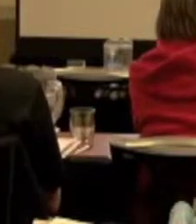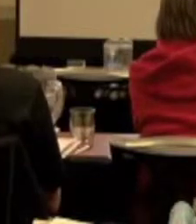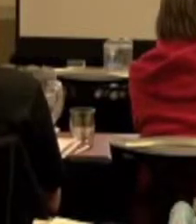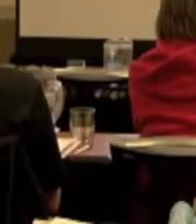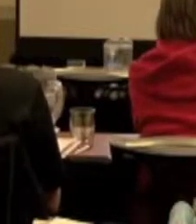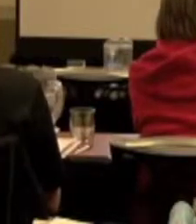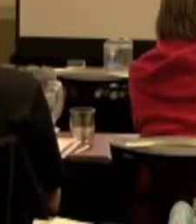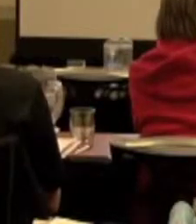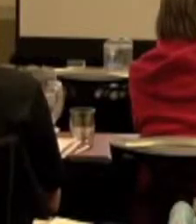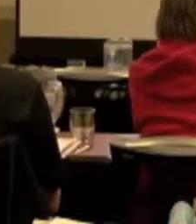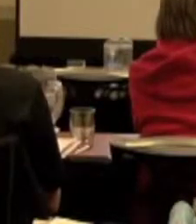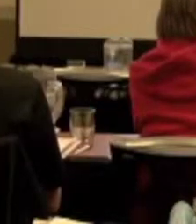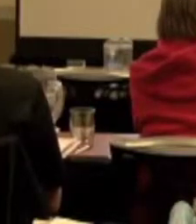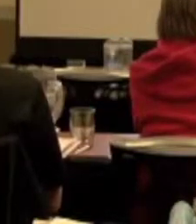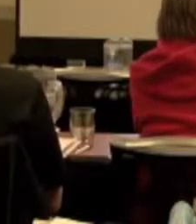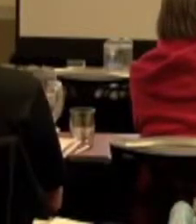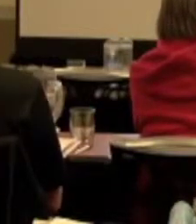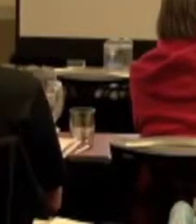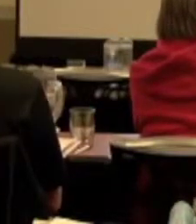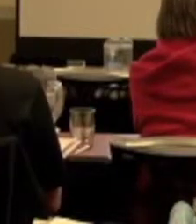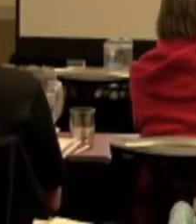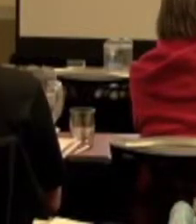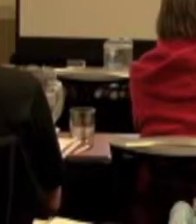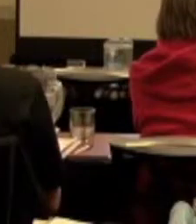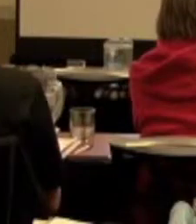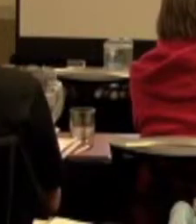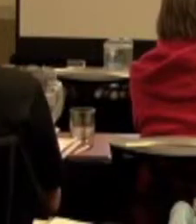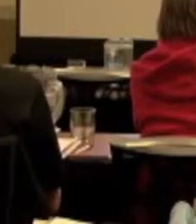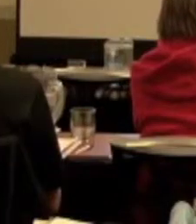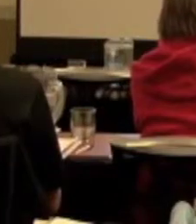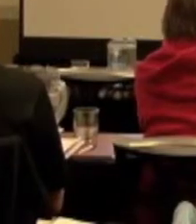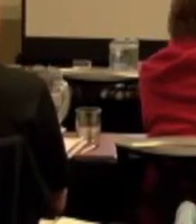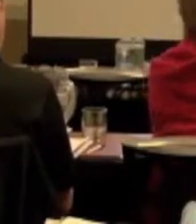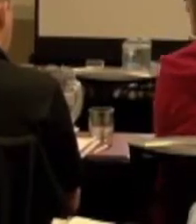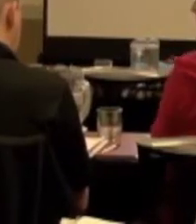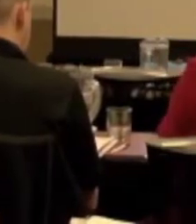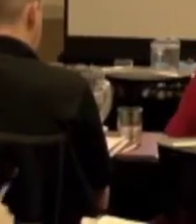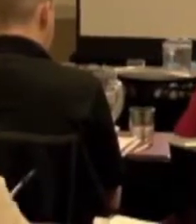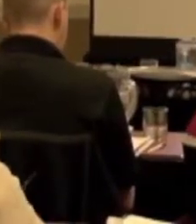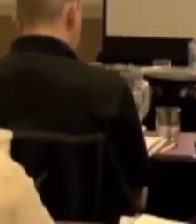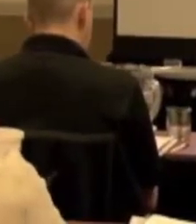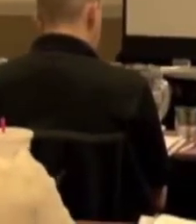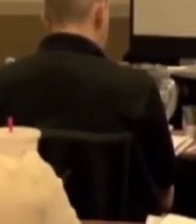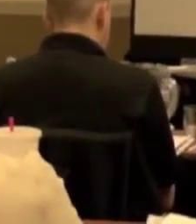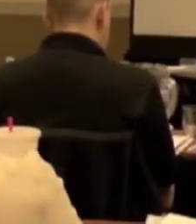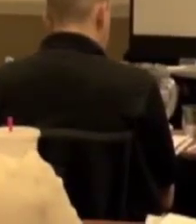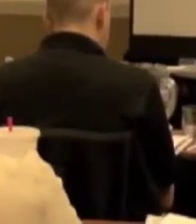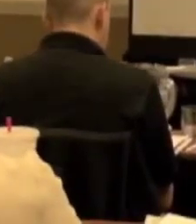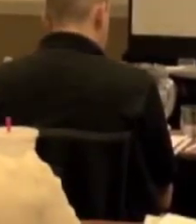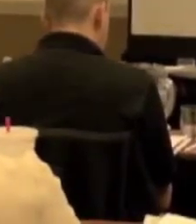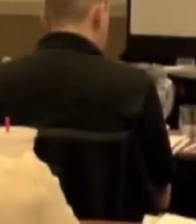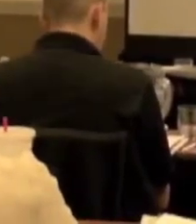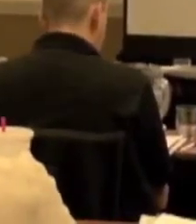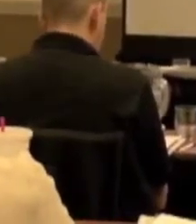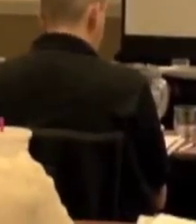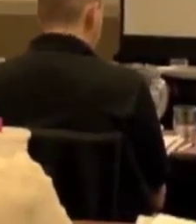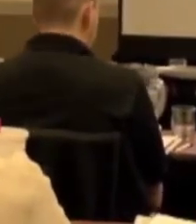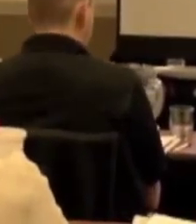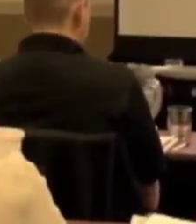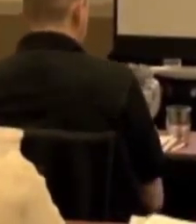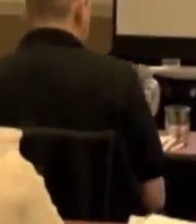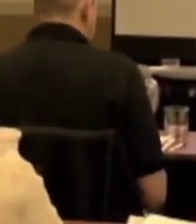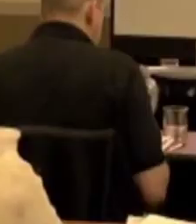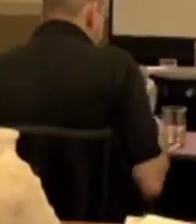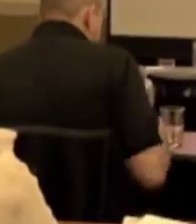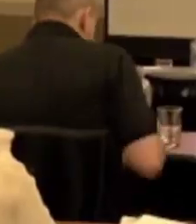All right? Does that make sense? Mm-hmm. All right, so get in your groups. I'll walk around, kind of play with you as we're going through this. We've done this before, so this